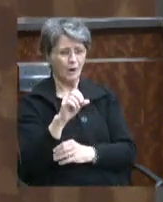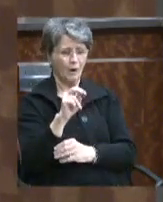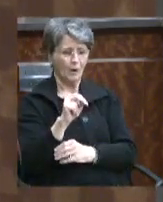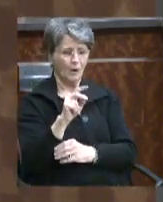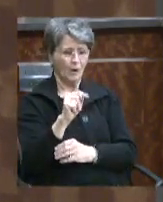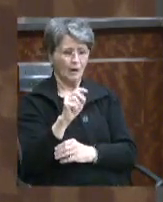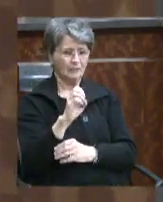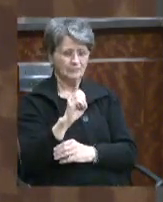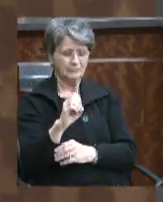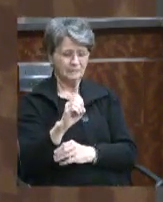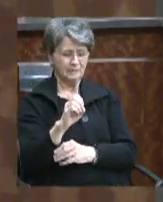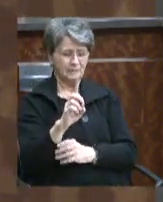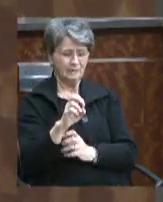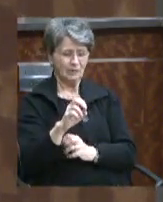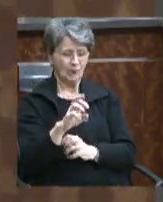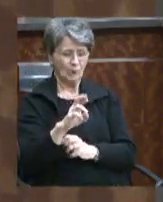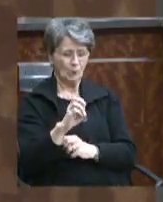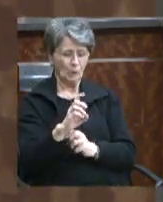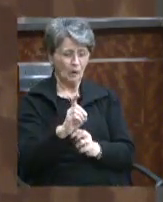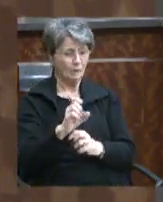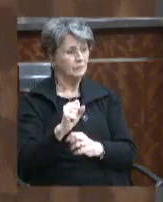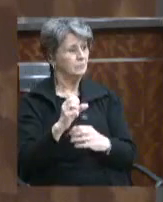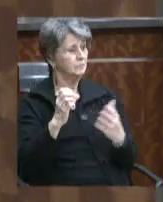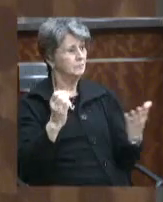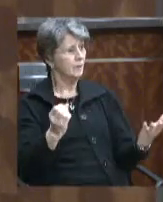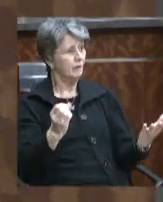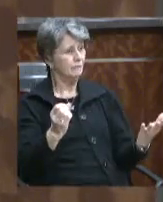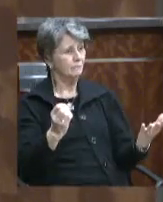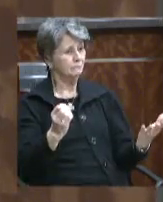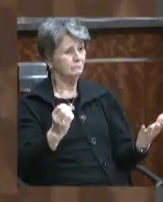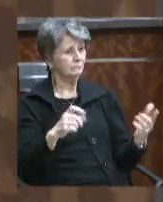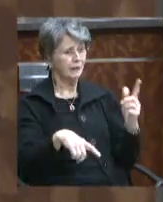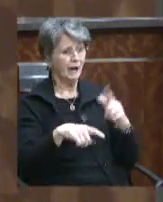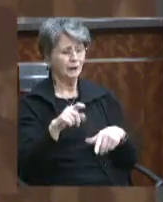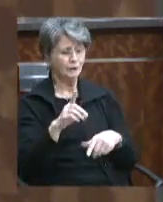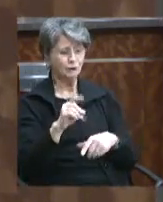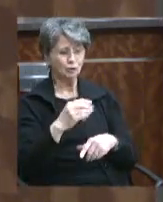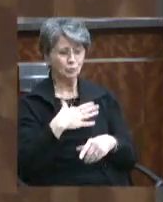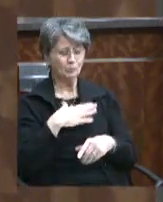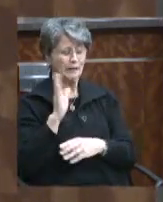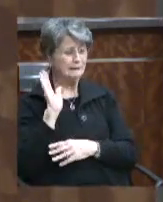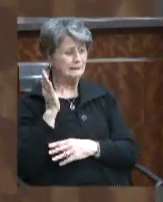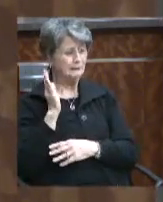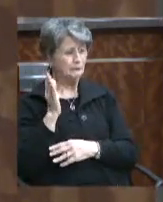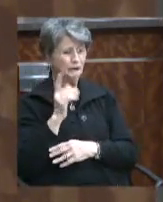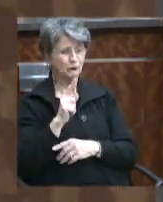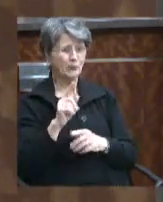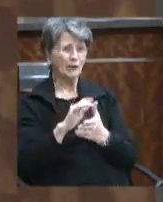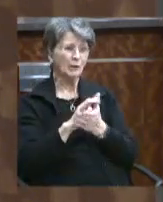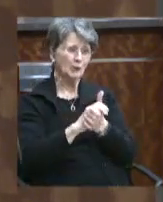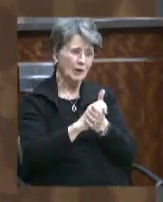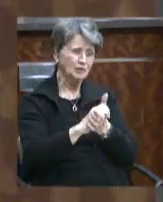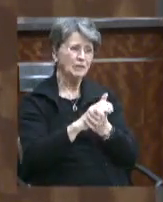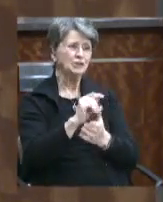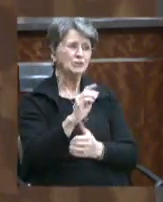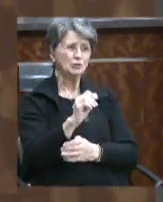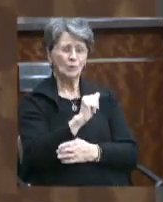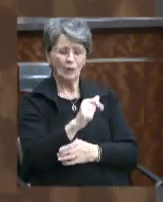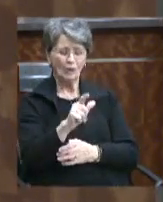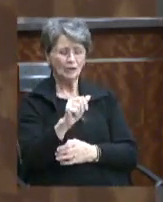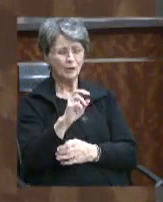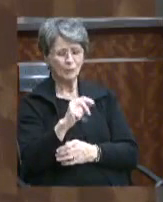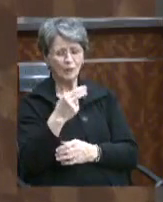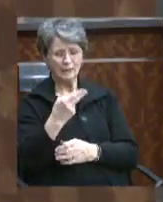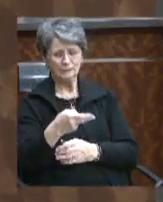school. So I didn't get to give my short speech, but congratulations to all the Laurel High students who made the